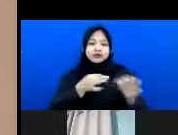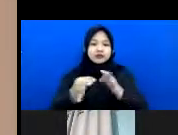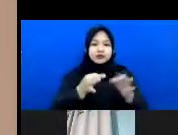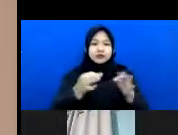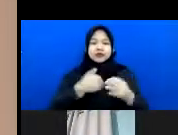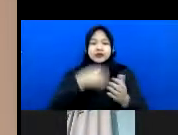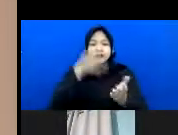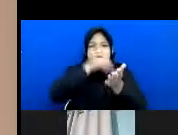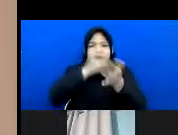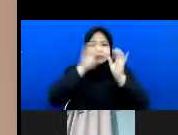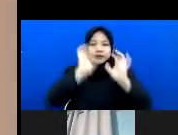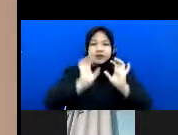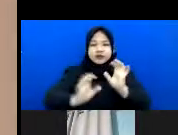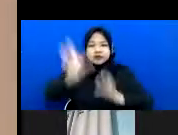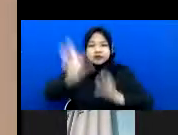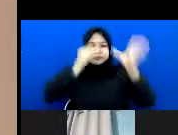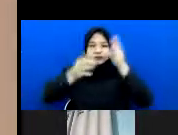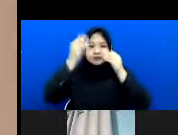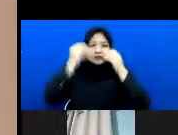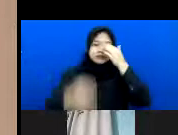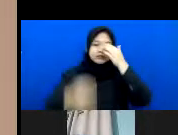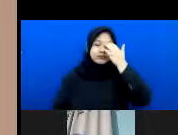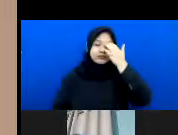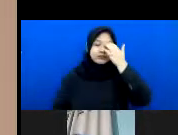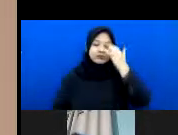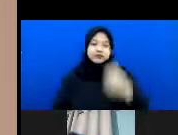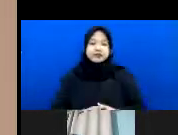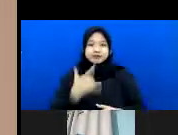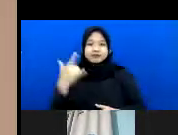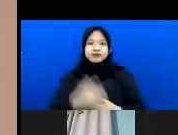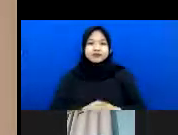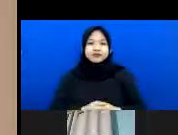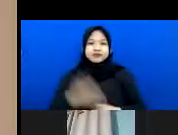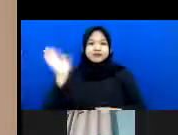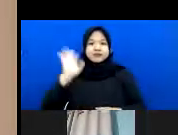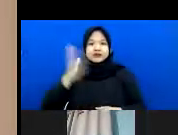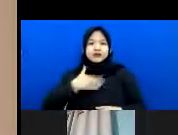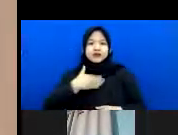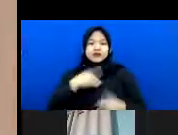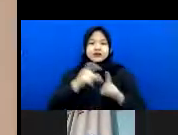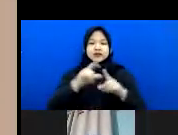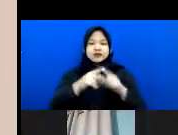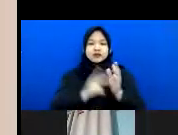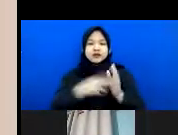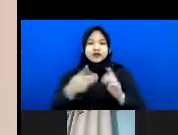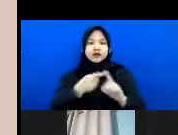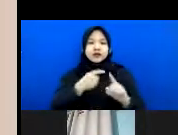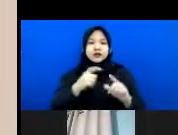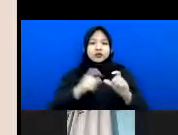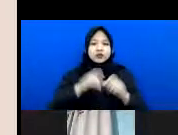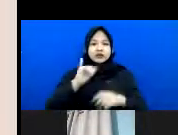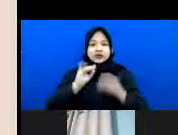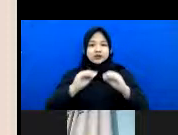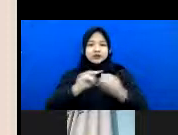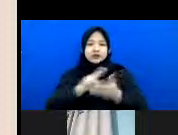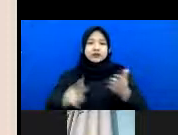are great. I learned a lot of new knowledge. Keep it up. Hi everyone, I'm Dayan Sundon from Sultan Idris